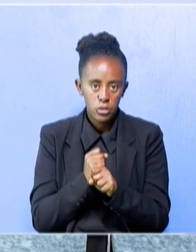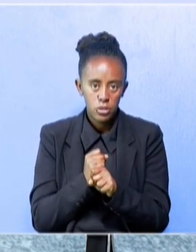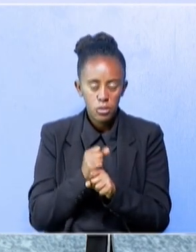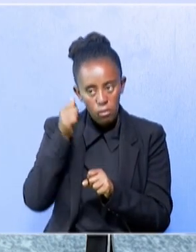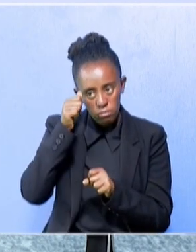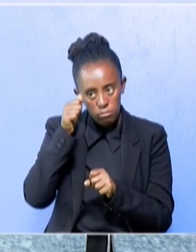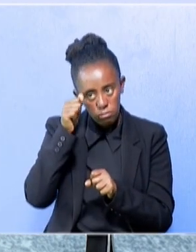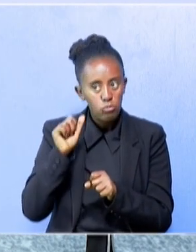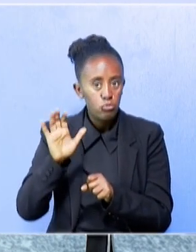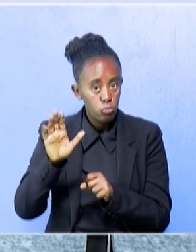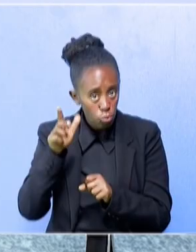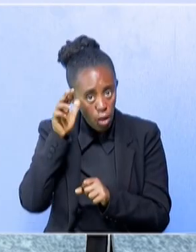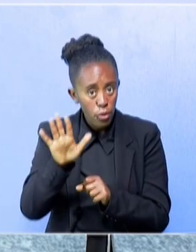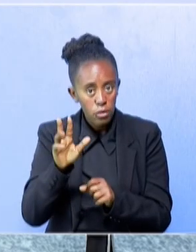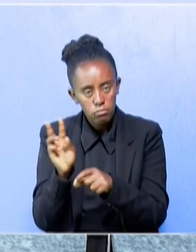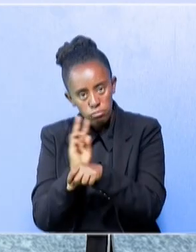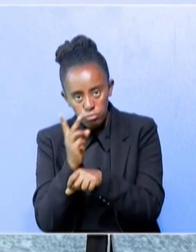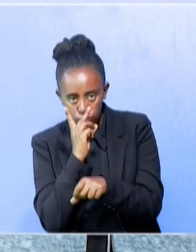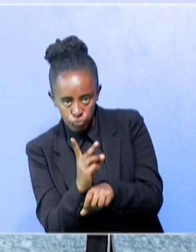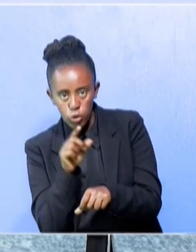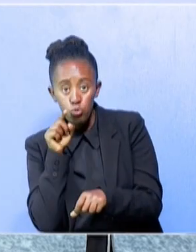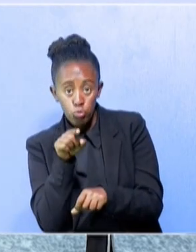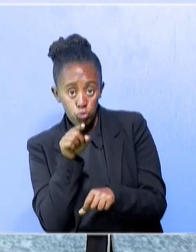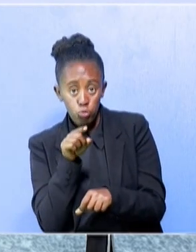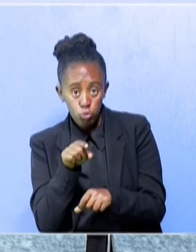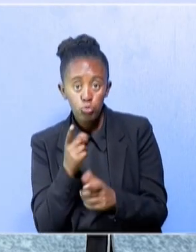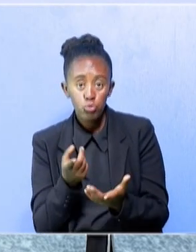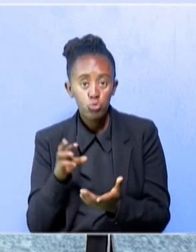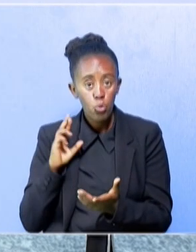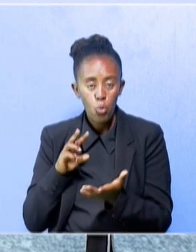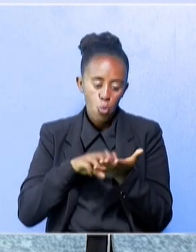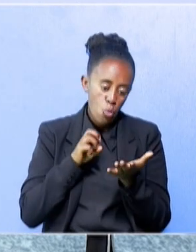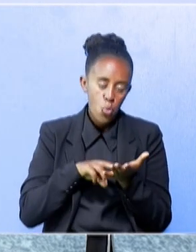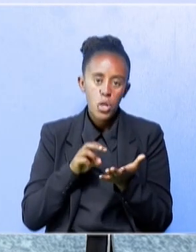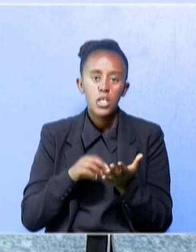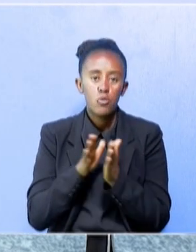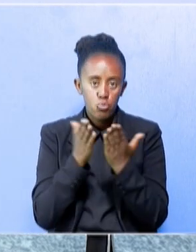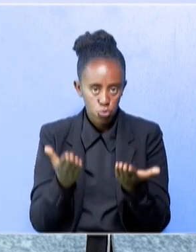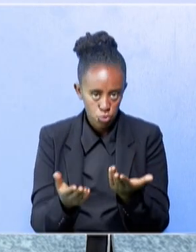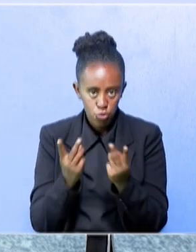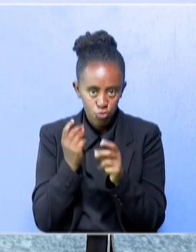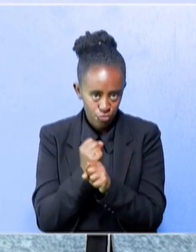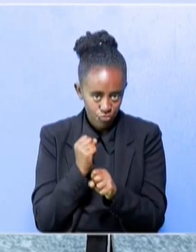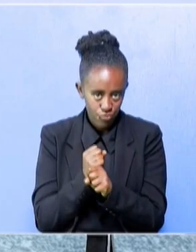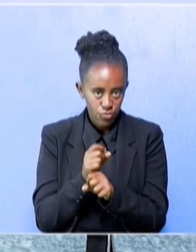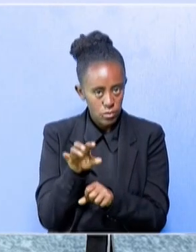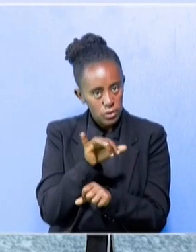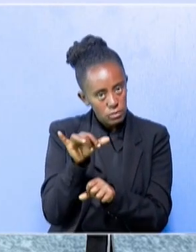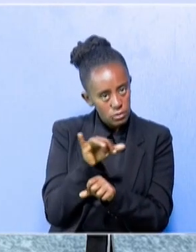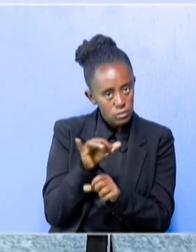was watching movies, whereas you were reading a book. So such kind